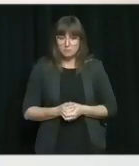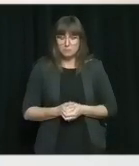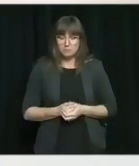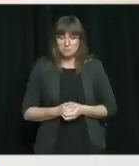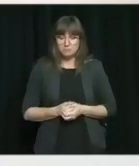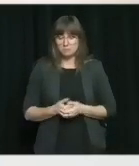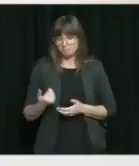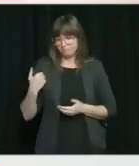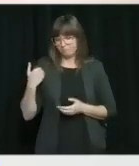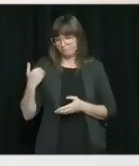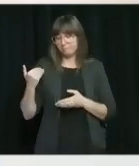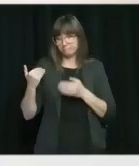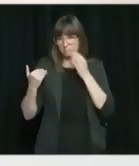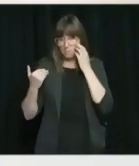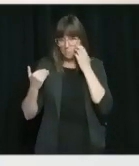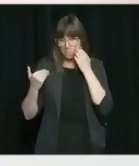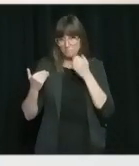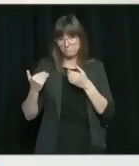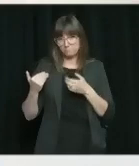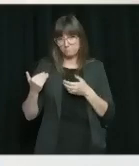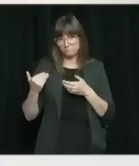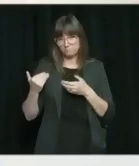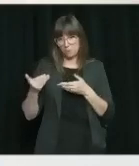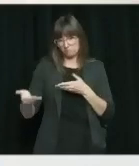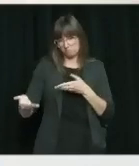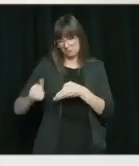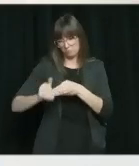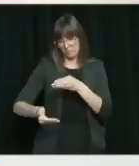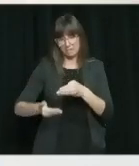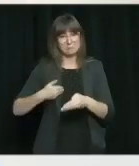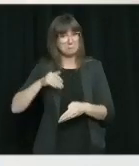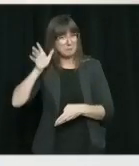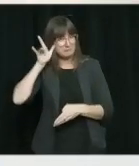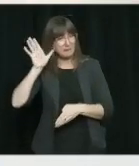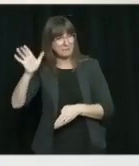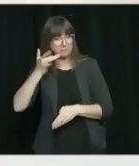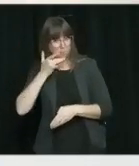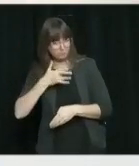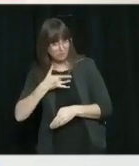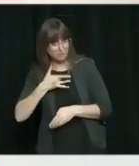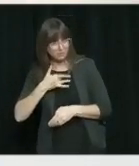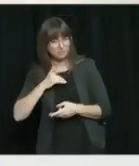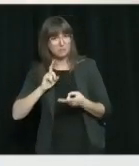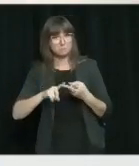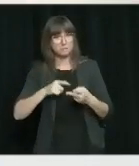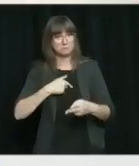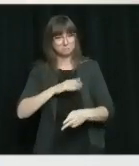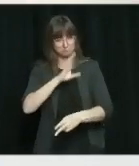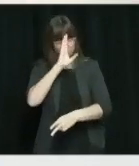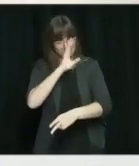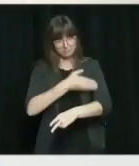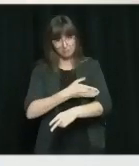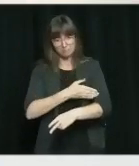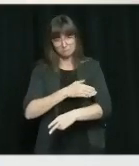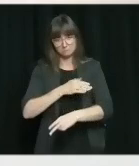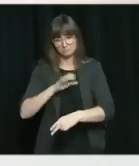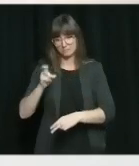This weekend is my dad's birthday, but it's also my son Xavier's 13th